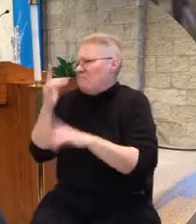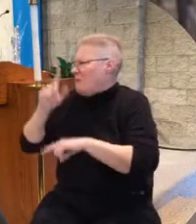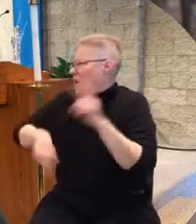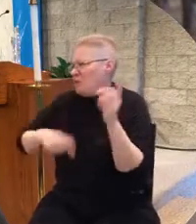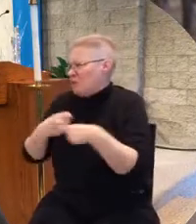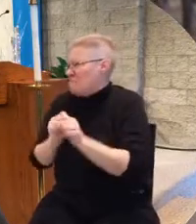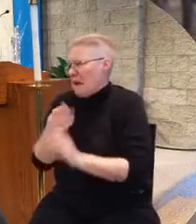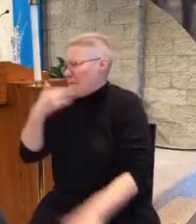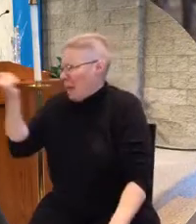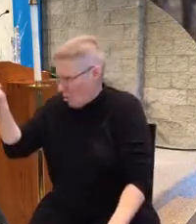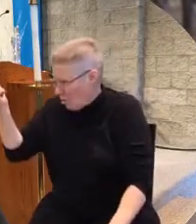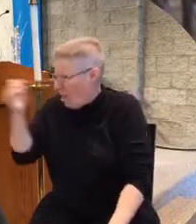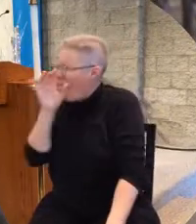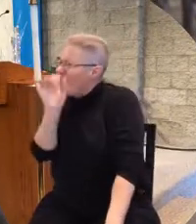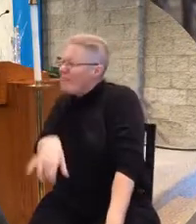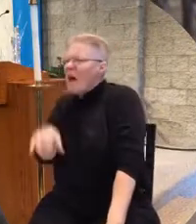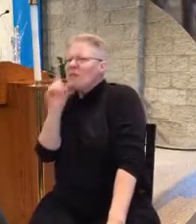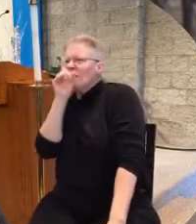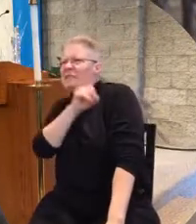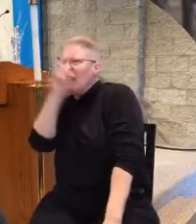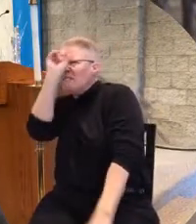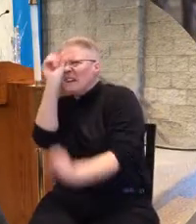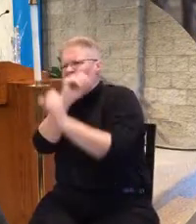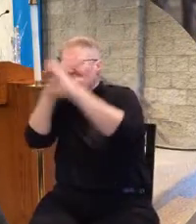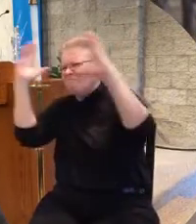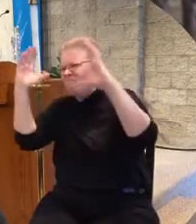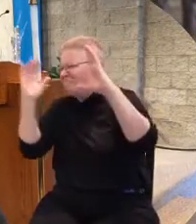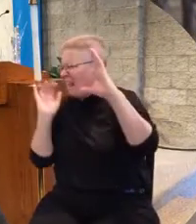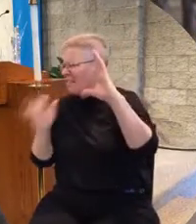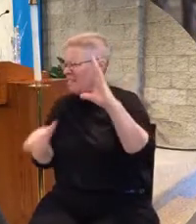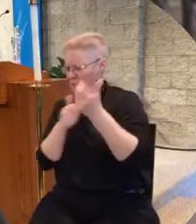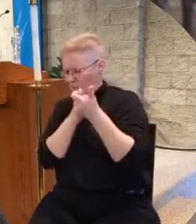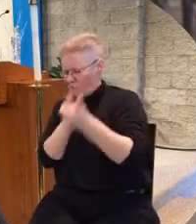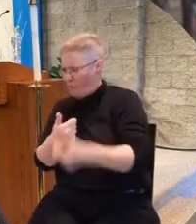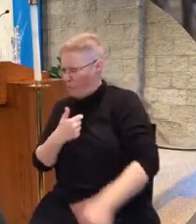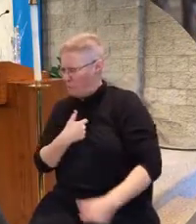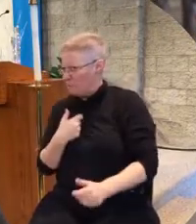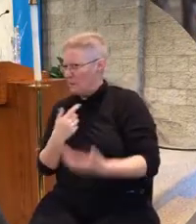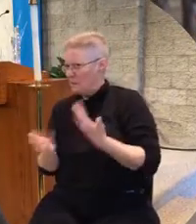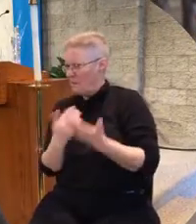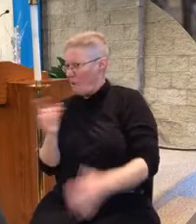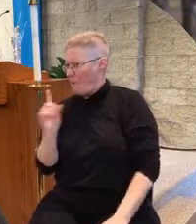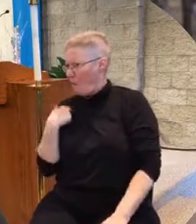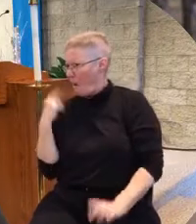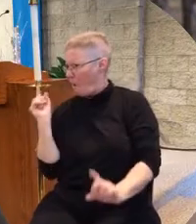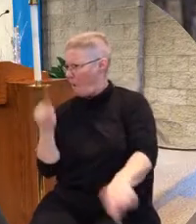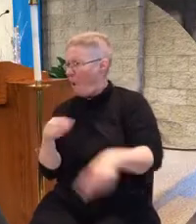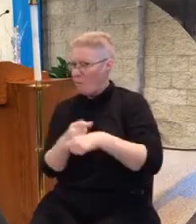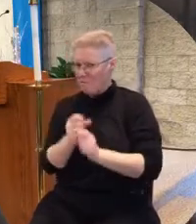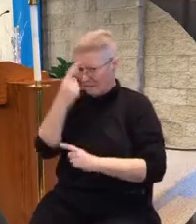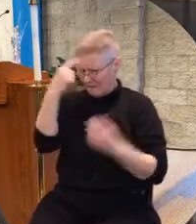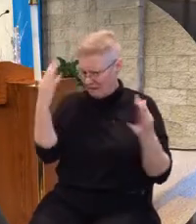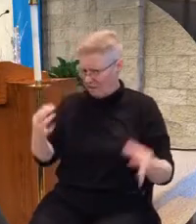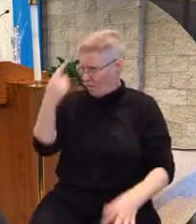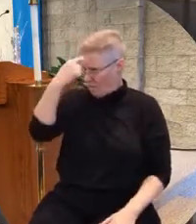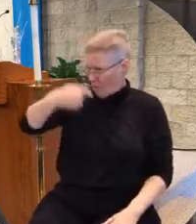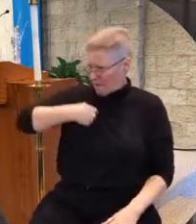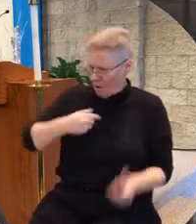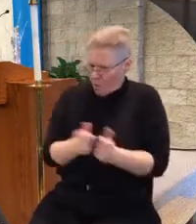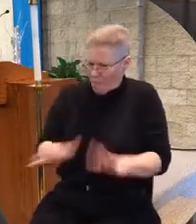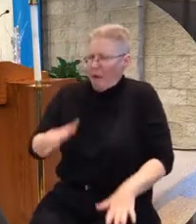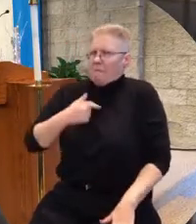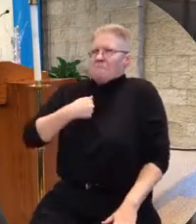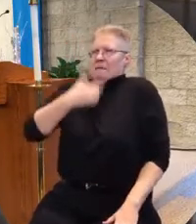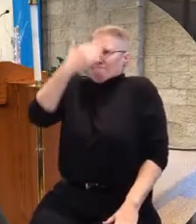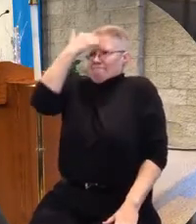That illusion would follow me wherever I went. And it would make decisions on my behalf without my conscious decision.